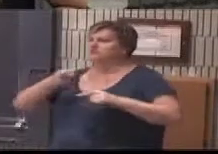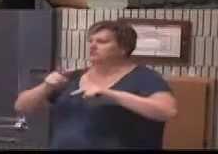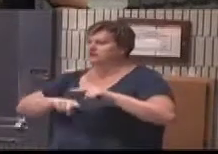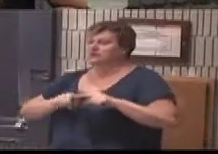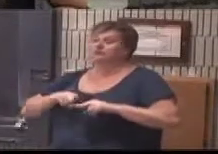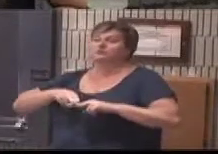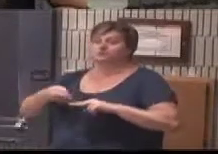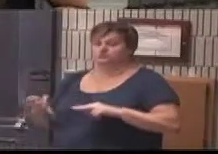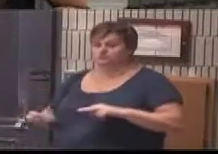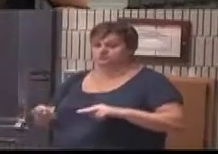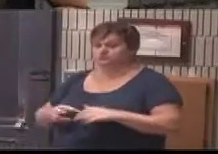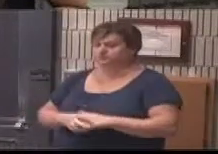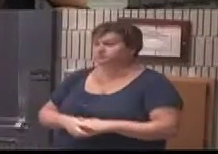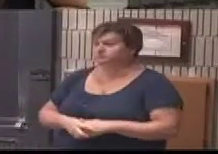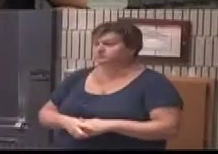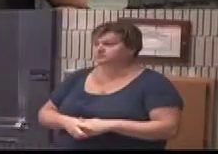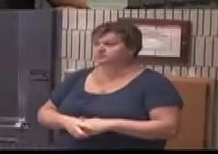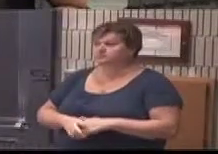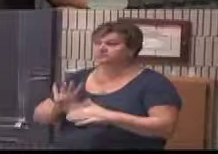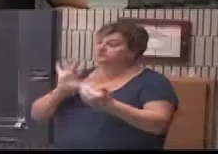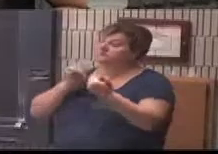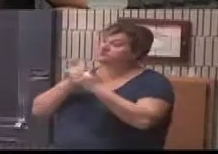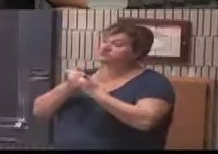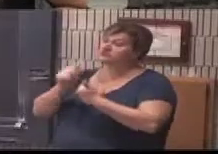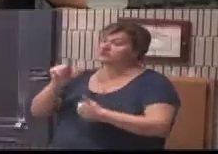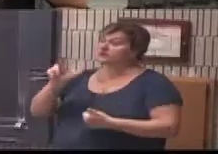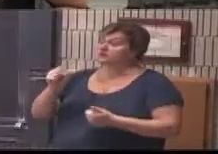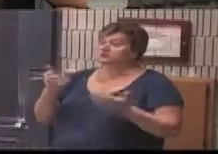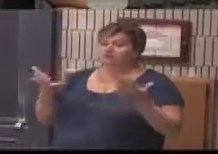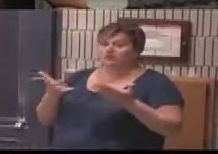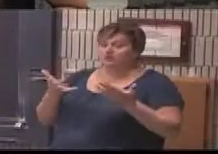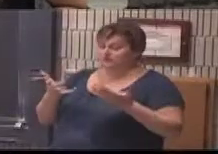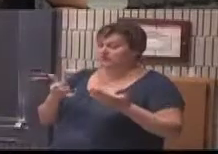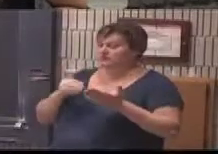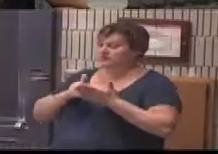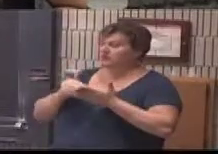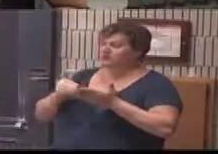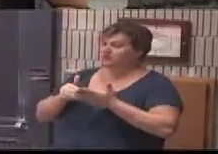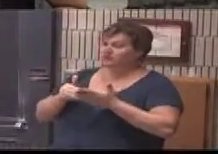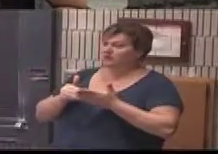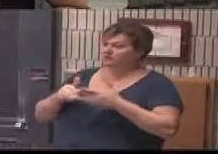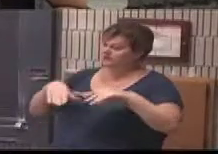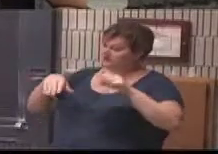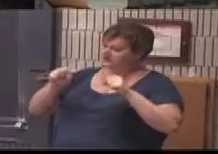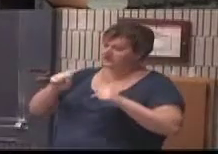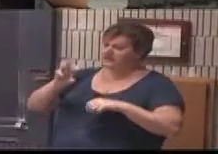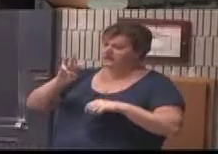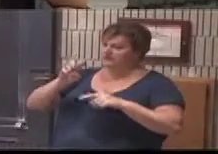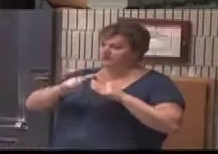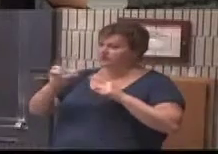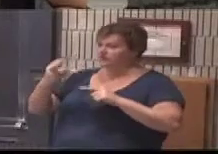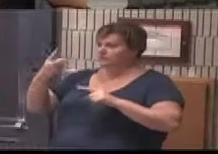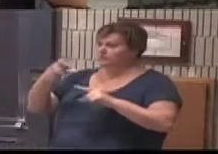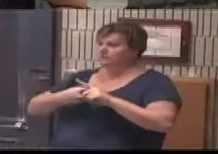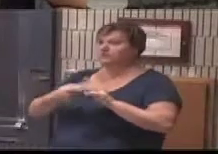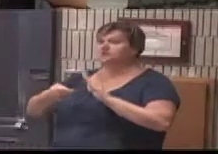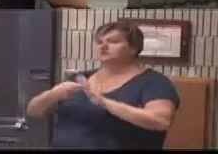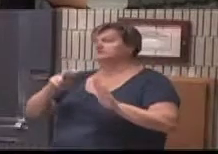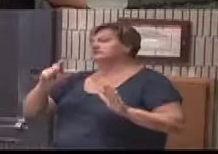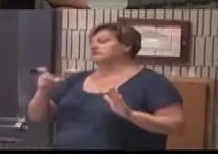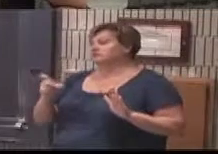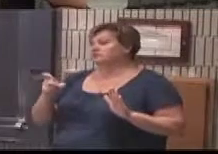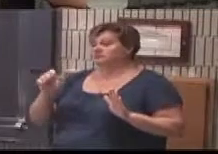loss. One of the challenging things with ALS is that it can often take someone 6 to 12 months to be diagnosed with